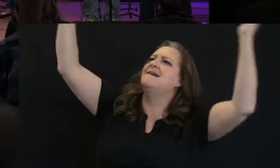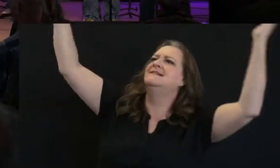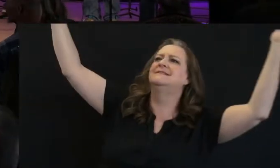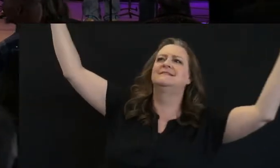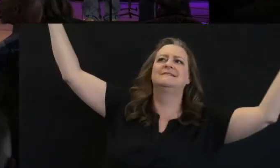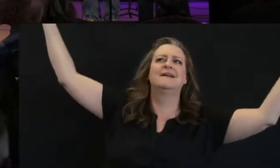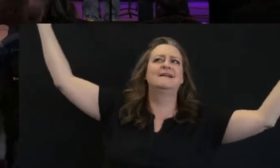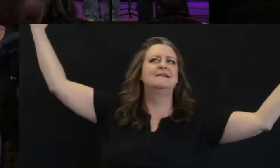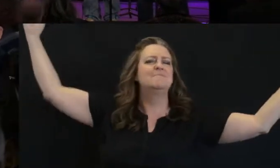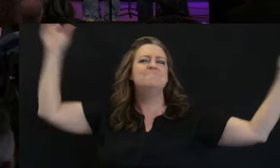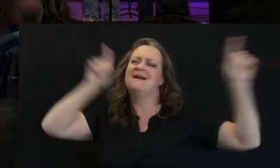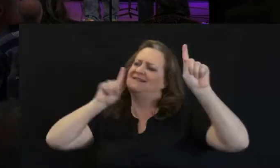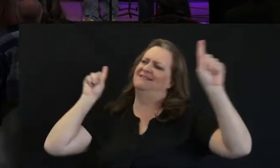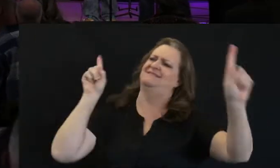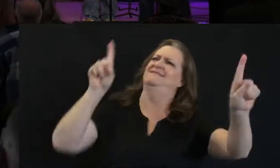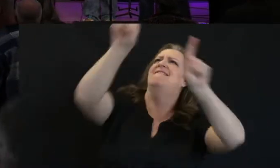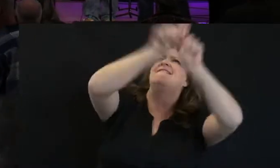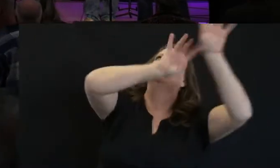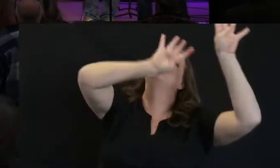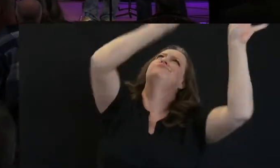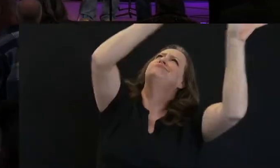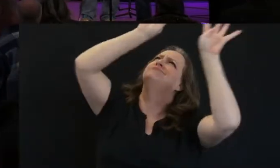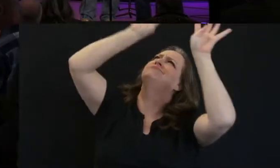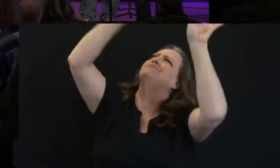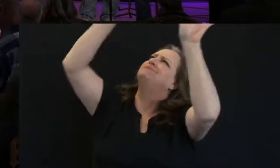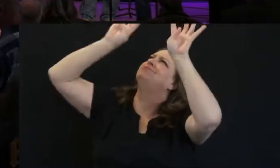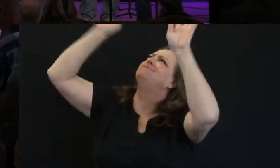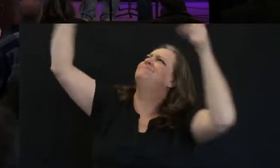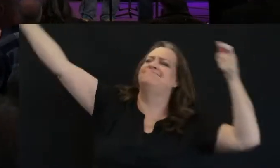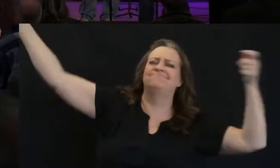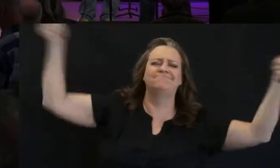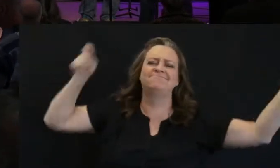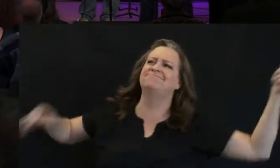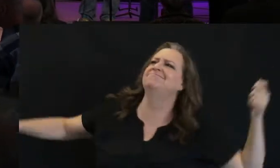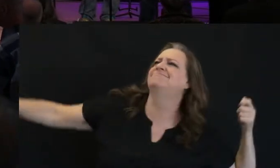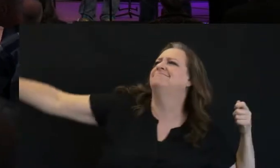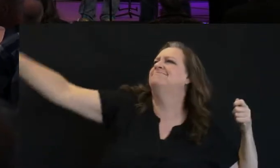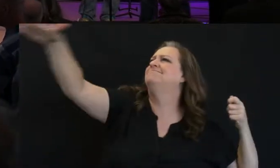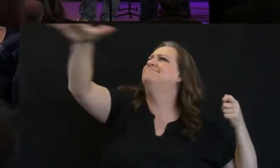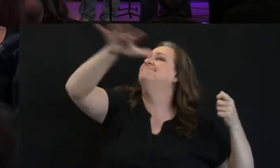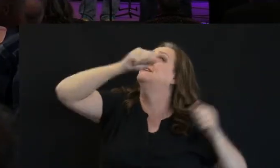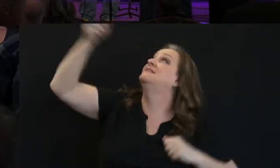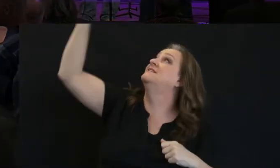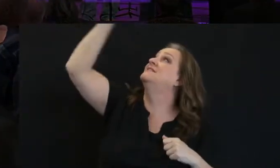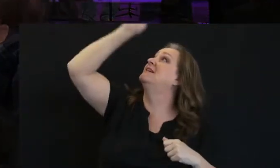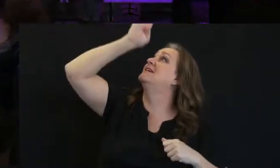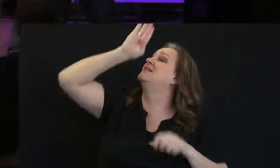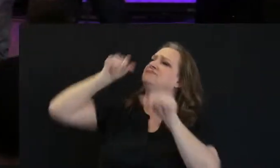God who